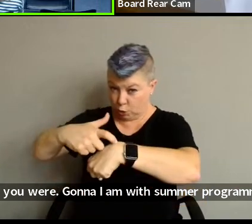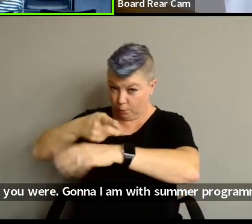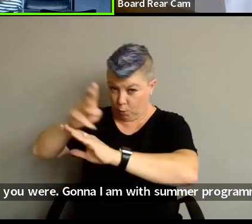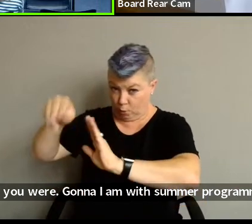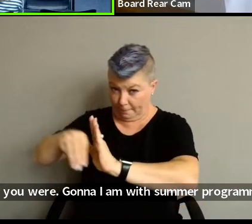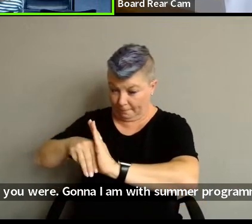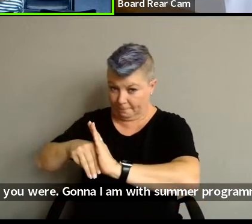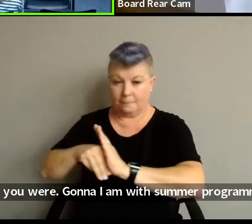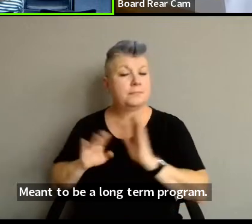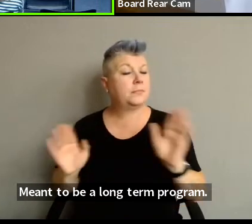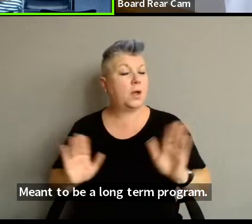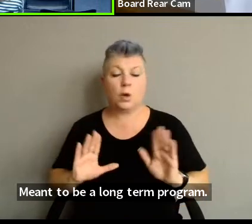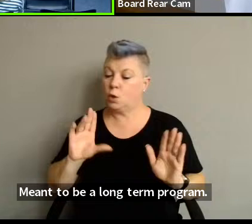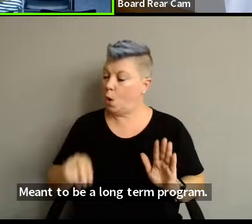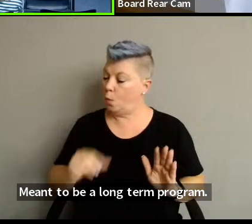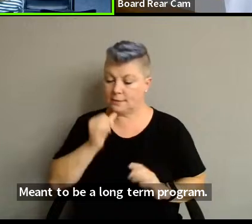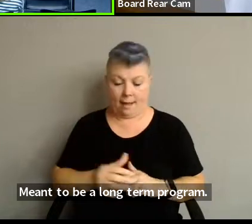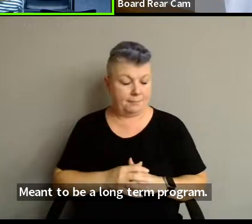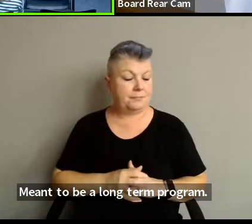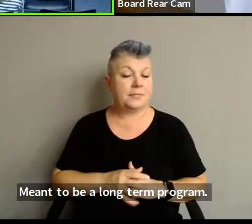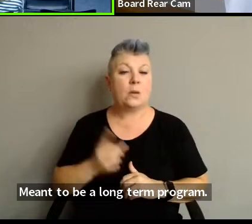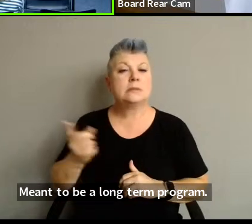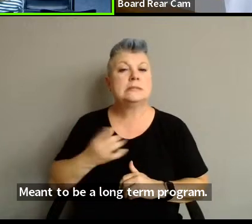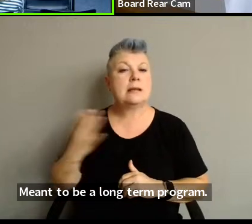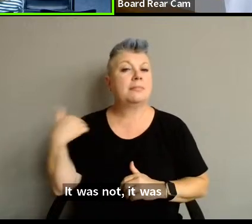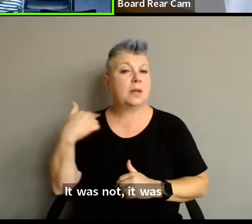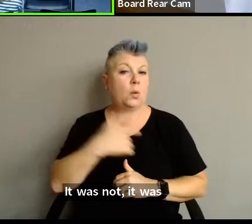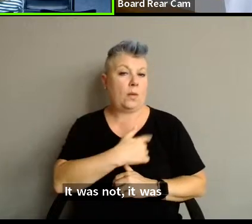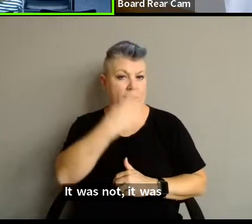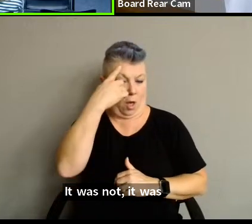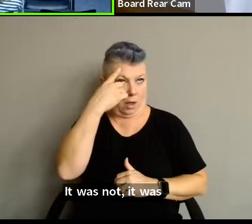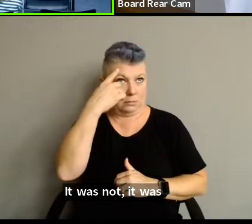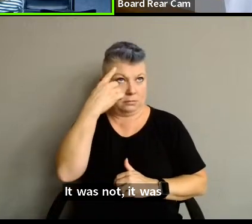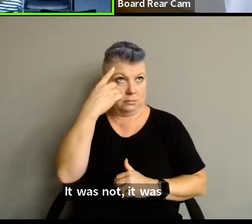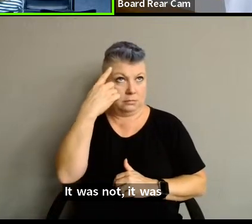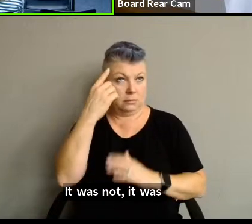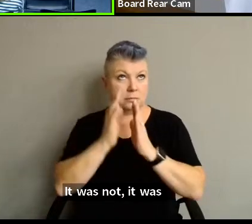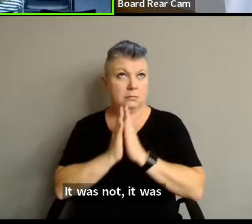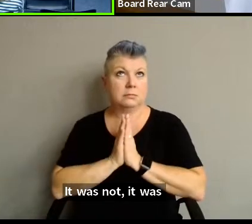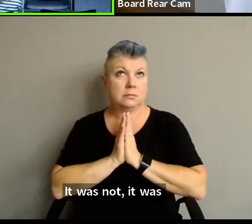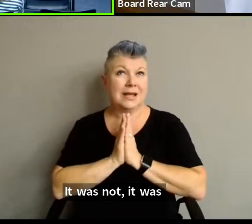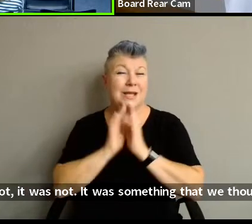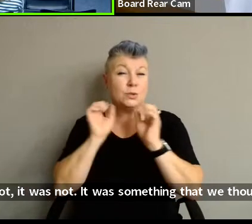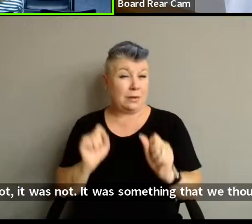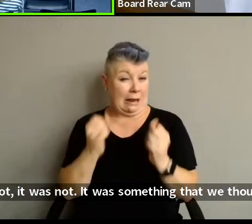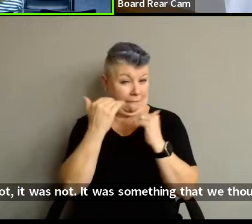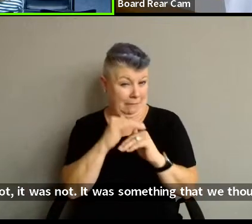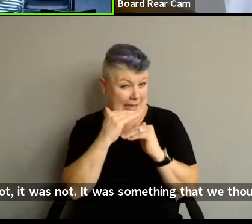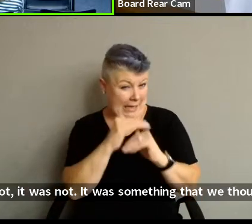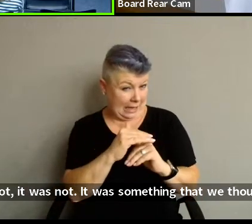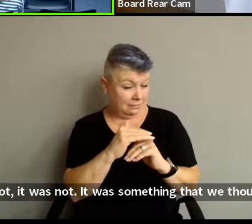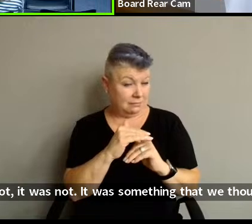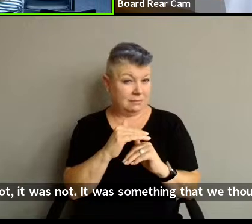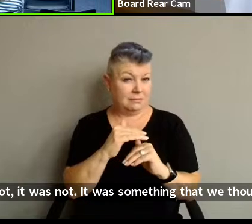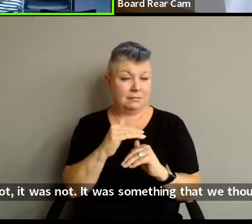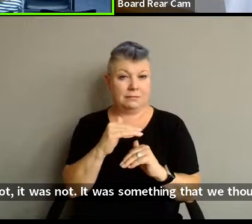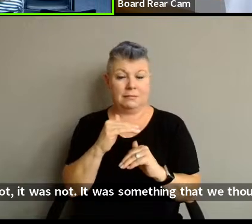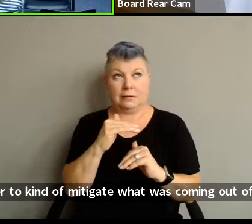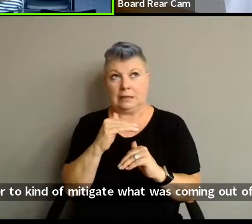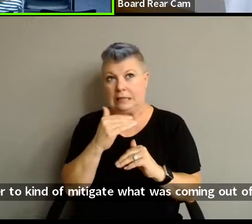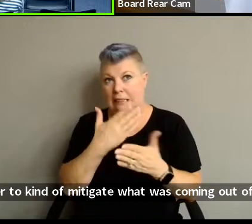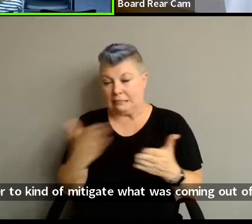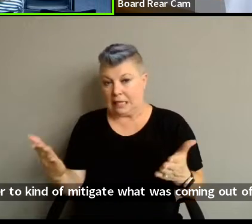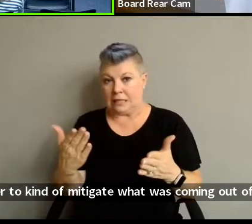not. It was not. It was something that we thought in order to kind of mitigate what was coming out of COVID. It